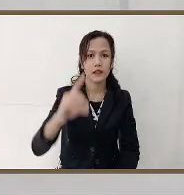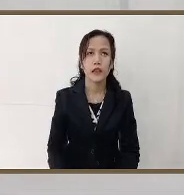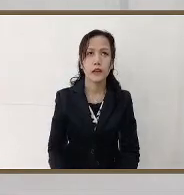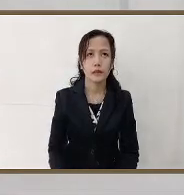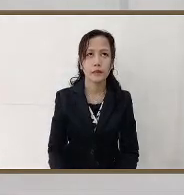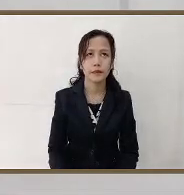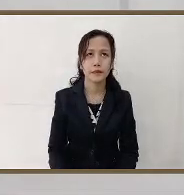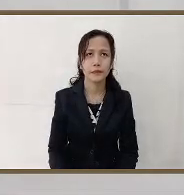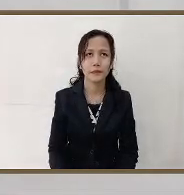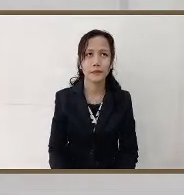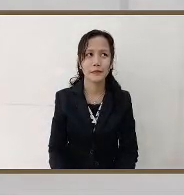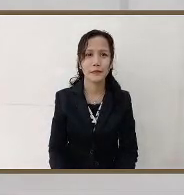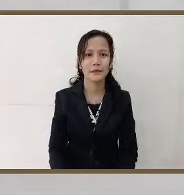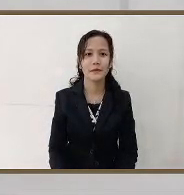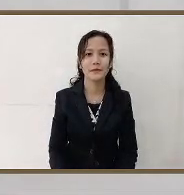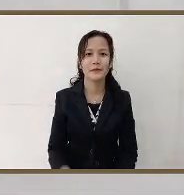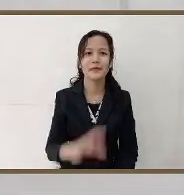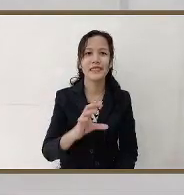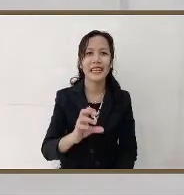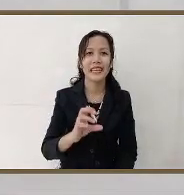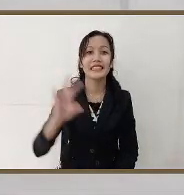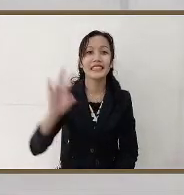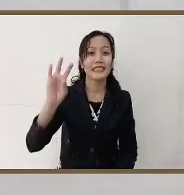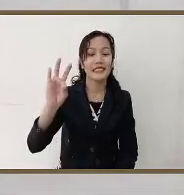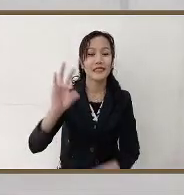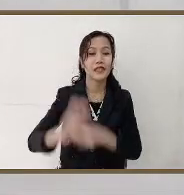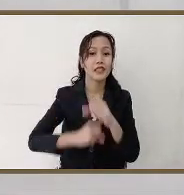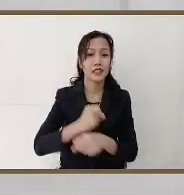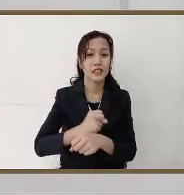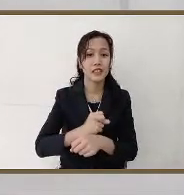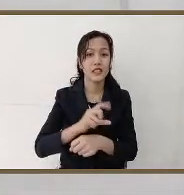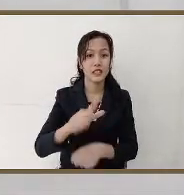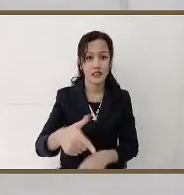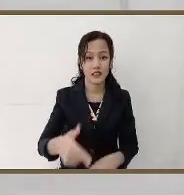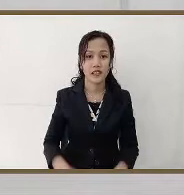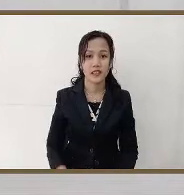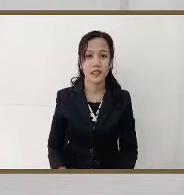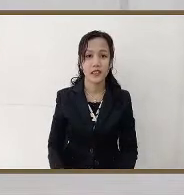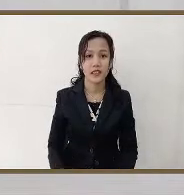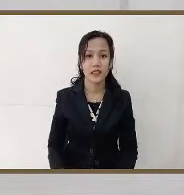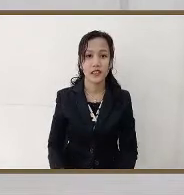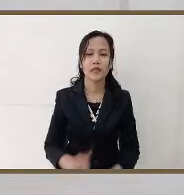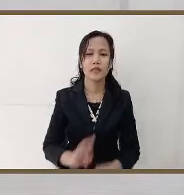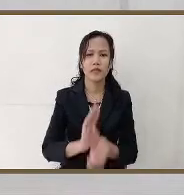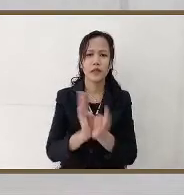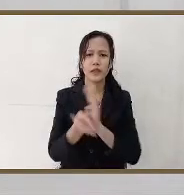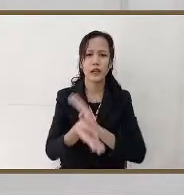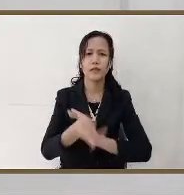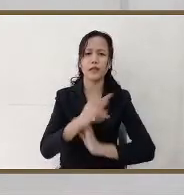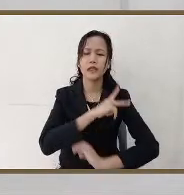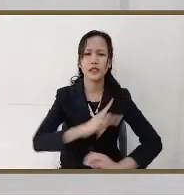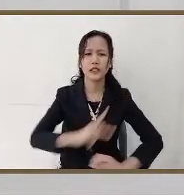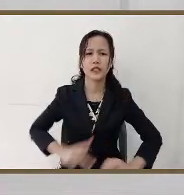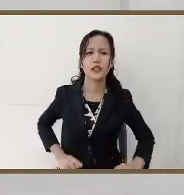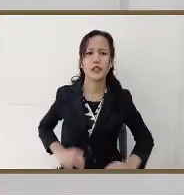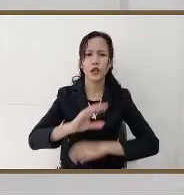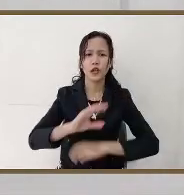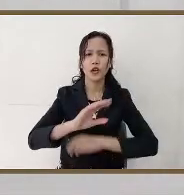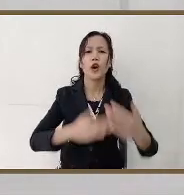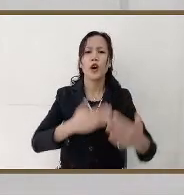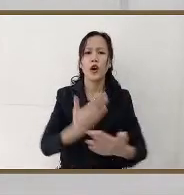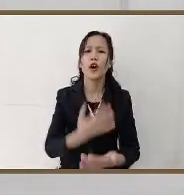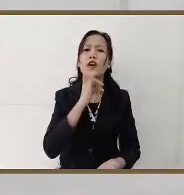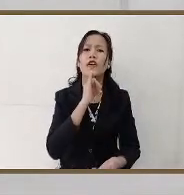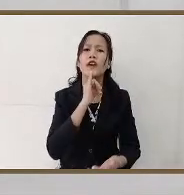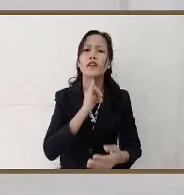then, 7 years later, he becomes king over all Israel in